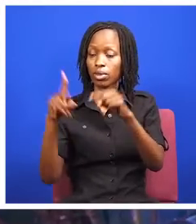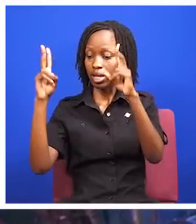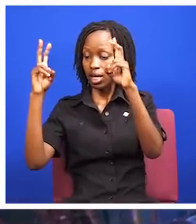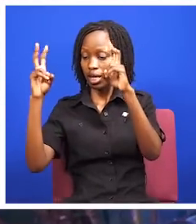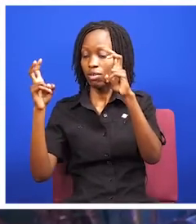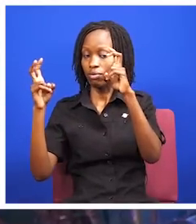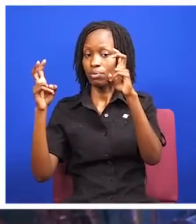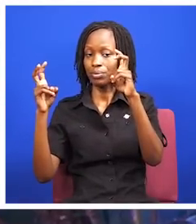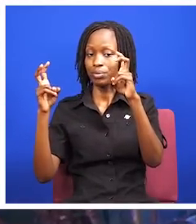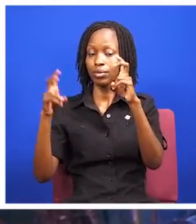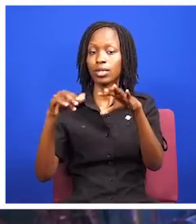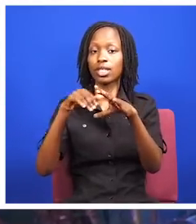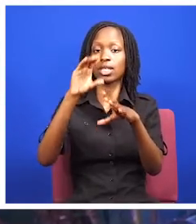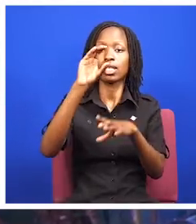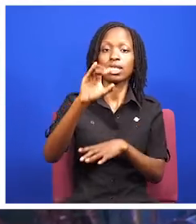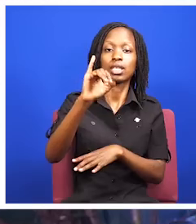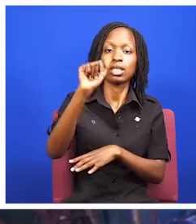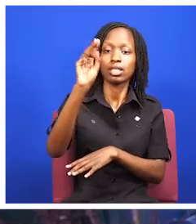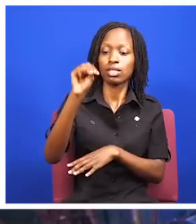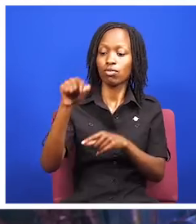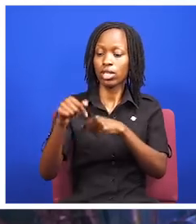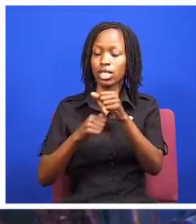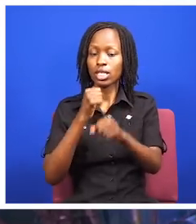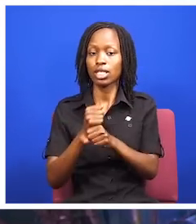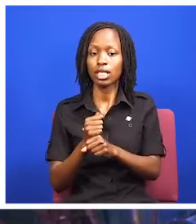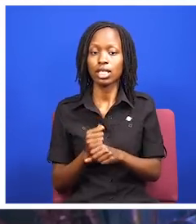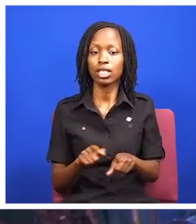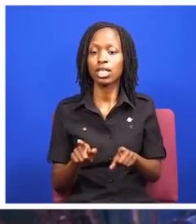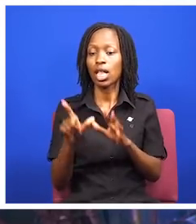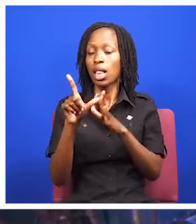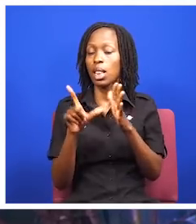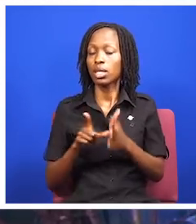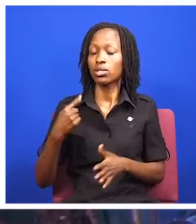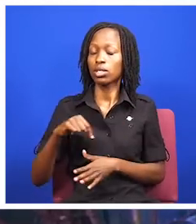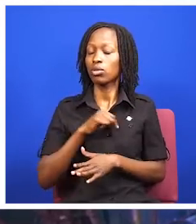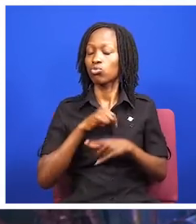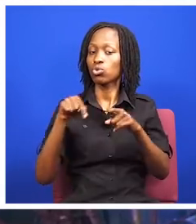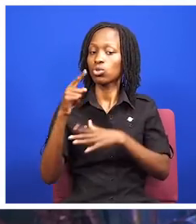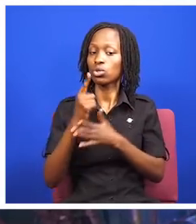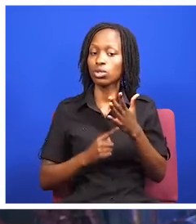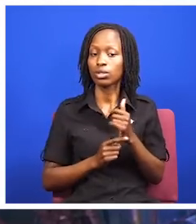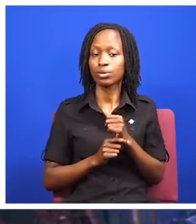the theme in CITAM for this year. And our lesson is